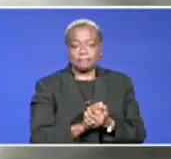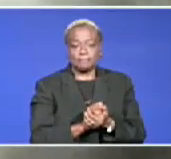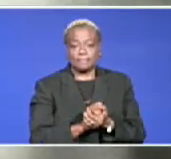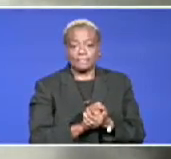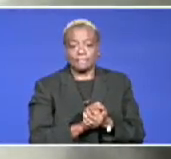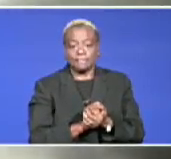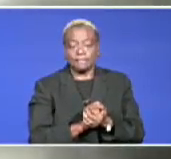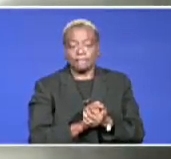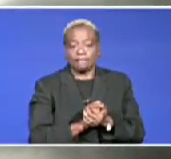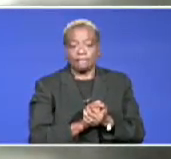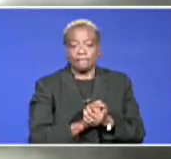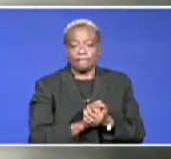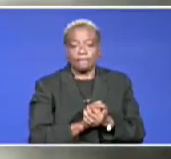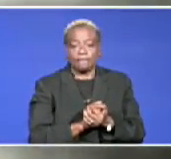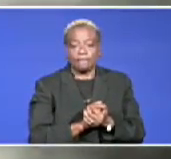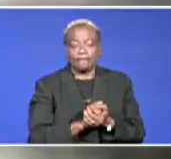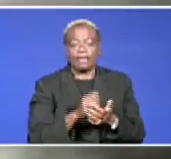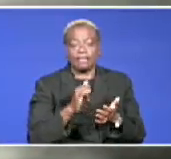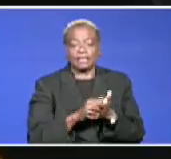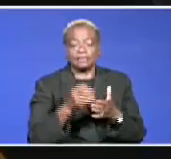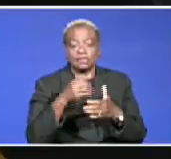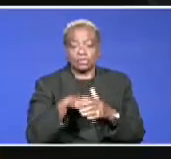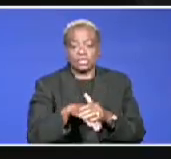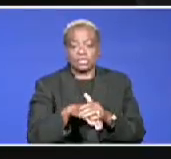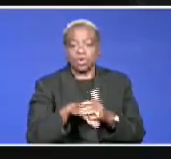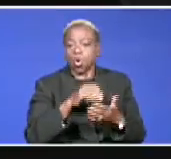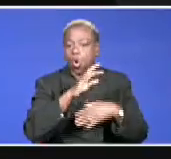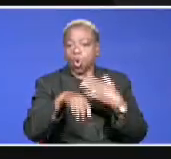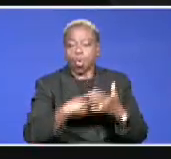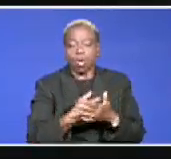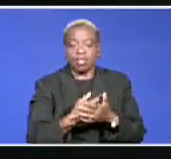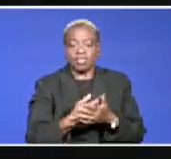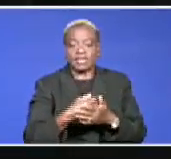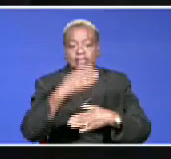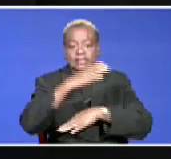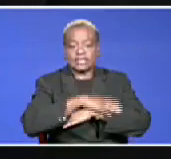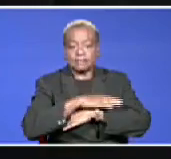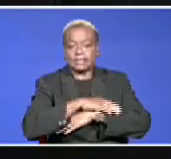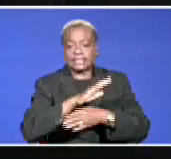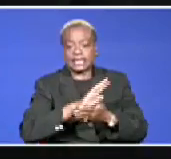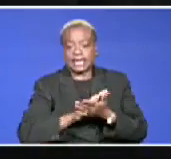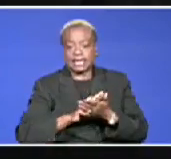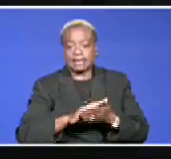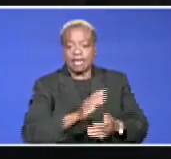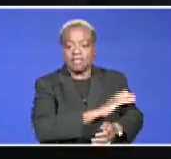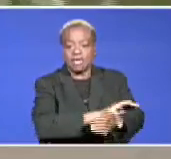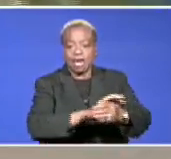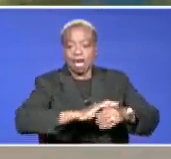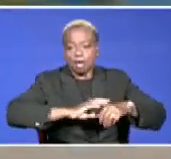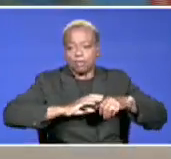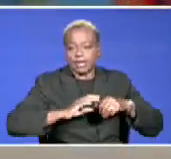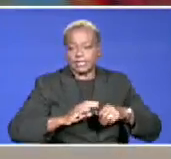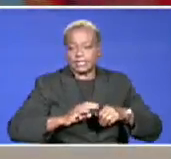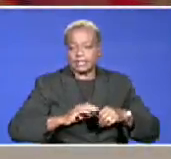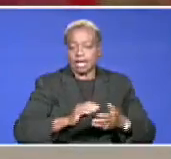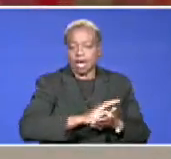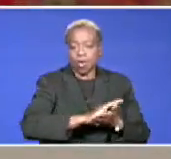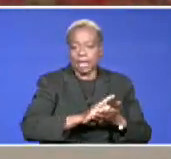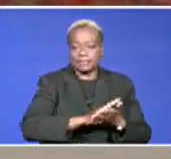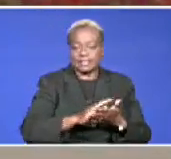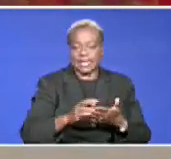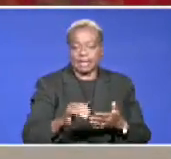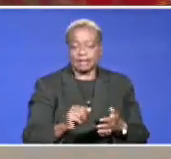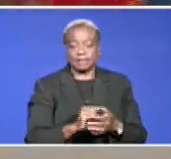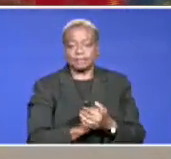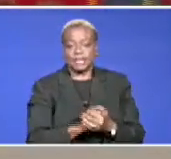across aircraft interiors, and that includes tray tables, seat covers, armrests, and seat belts. Additionally, Bahamas Air's